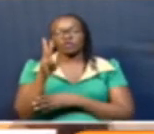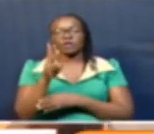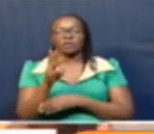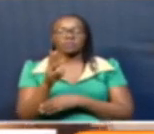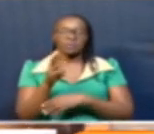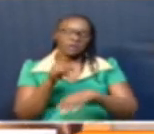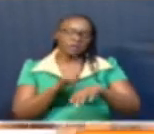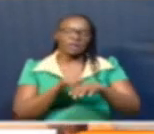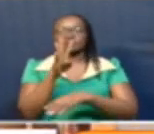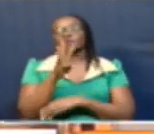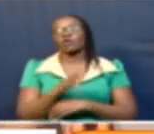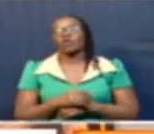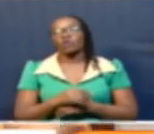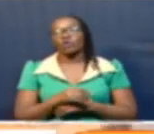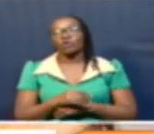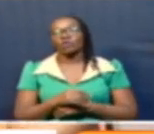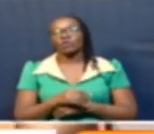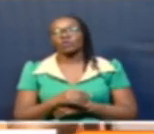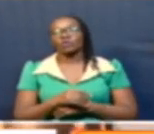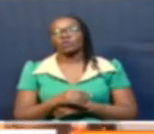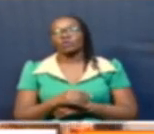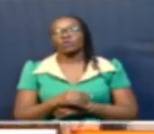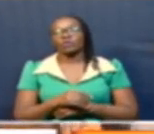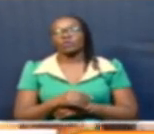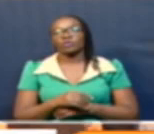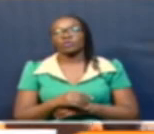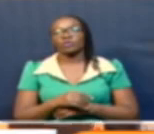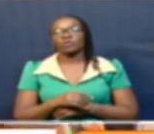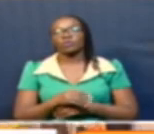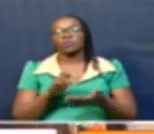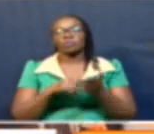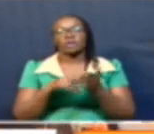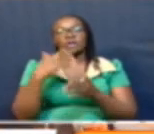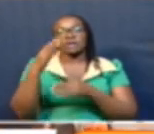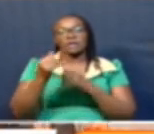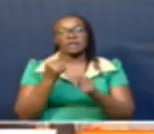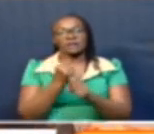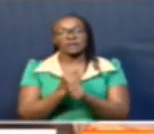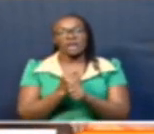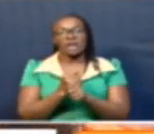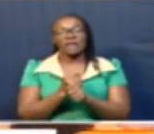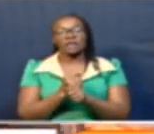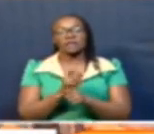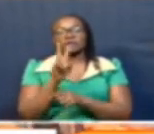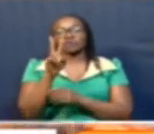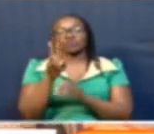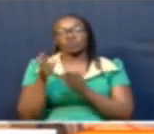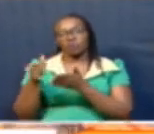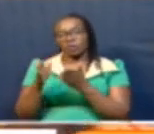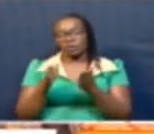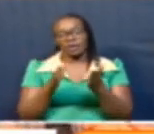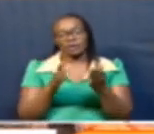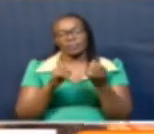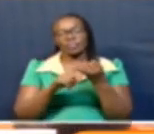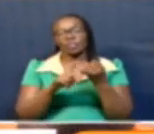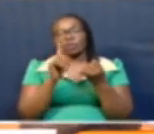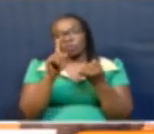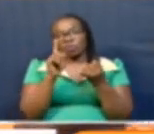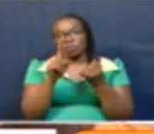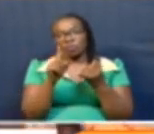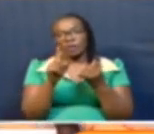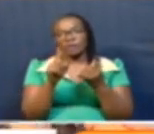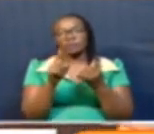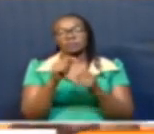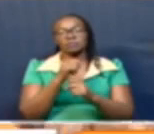times if you employ the eco hoppers. So they're coming here twofold. It's twofold. One, for the environmental